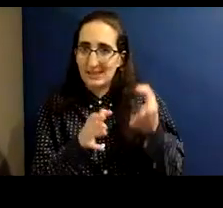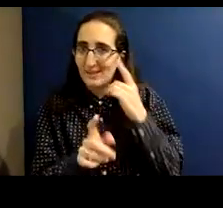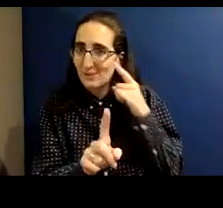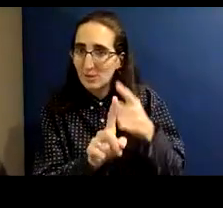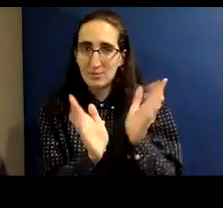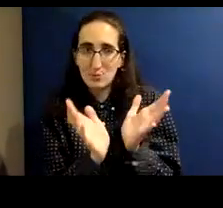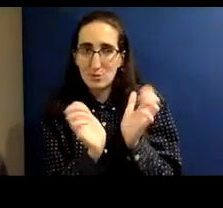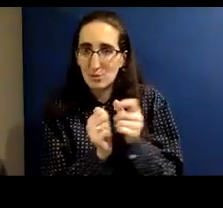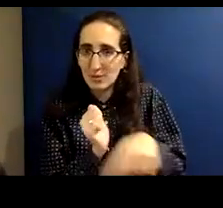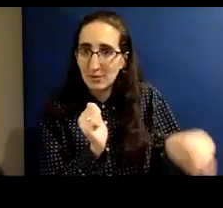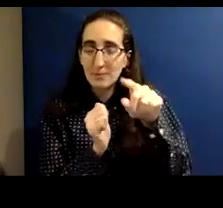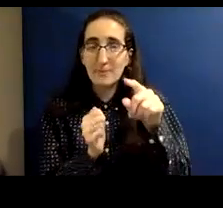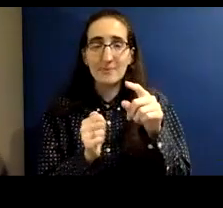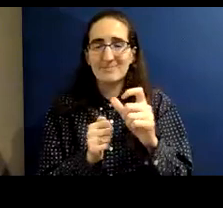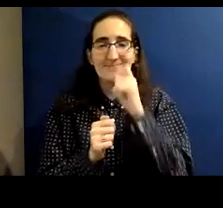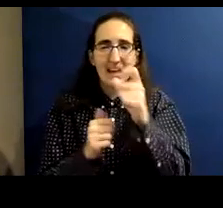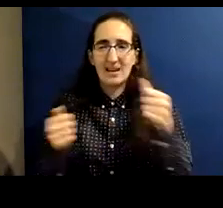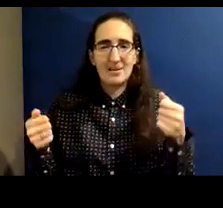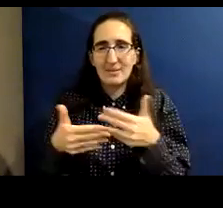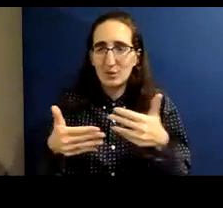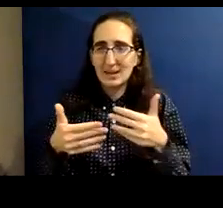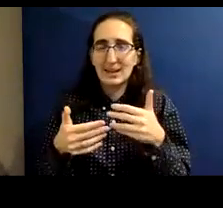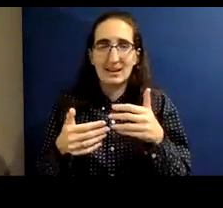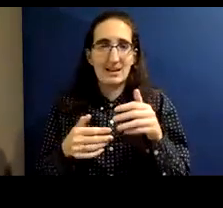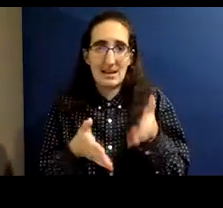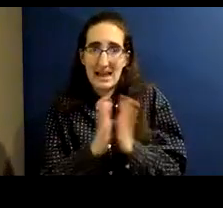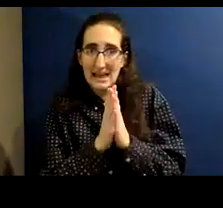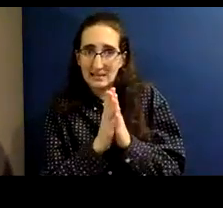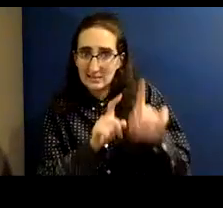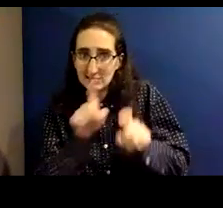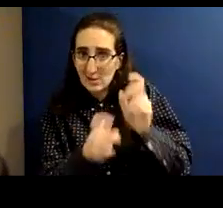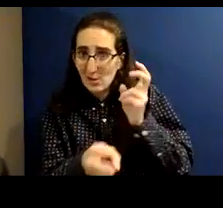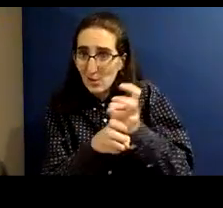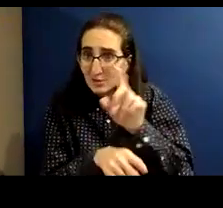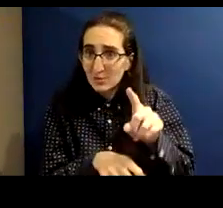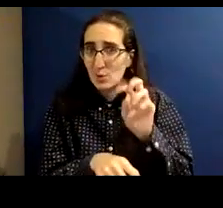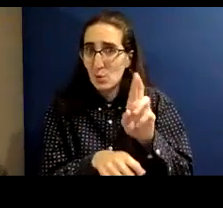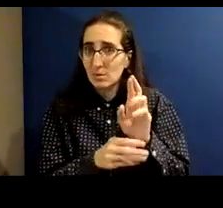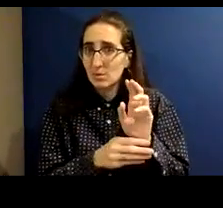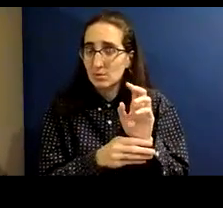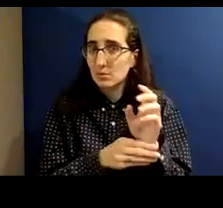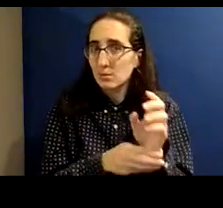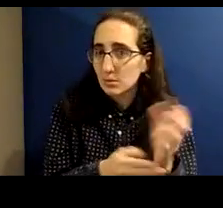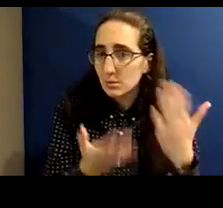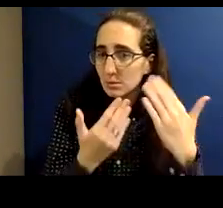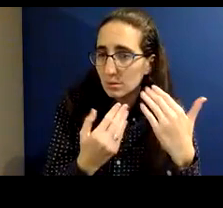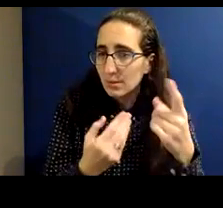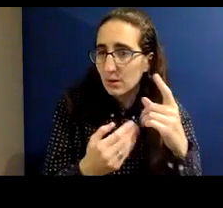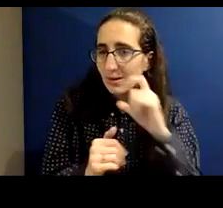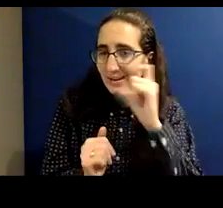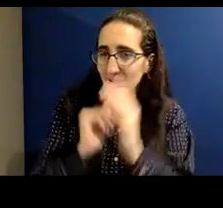talk with them, and to not be afraid of asking hard questions or leaning into their discomfort or their